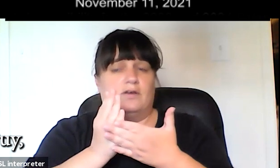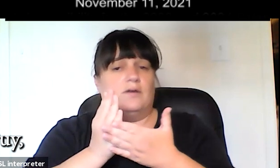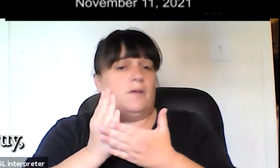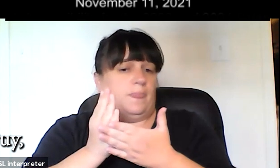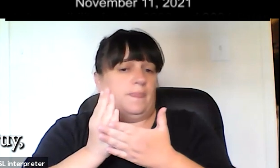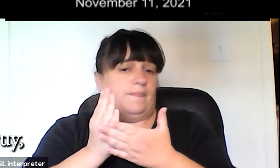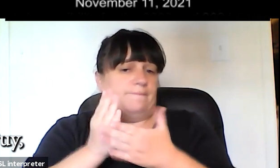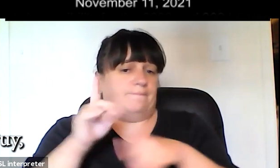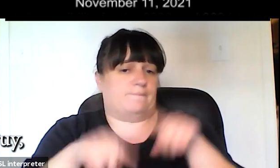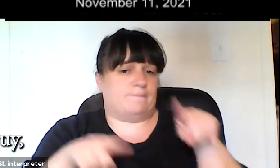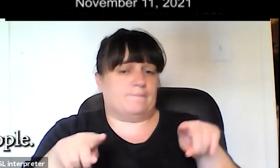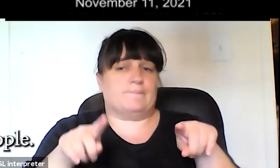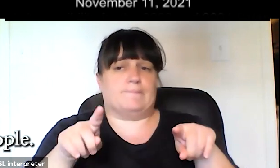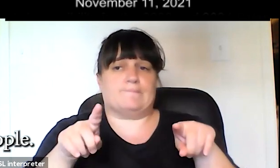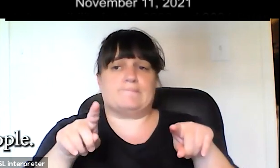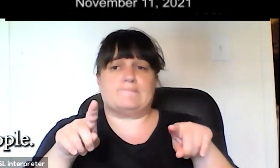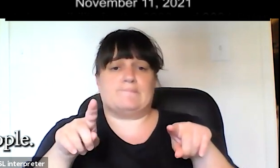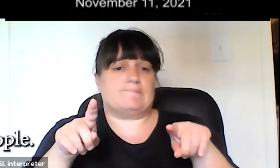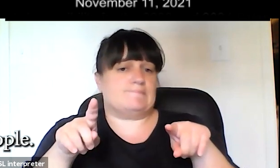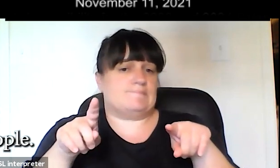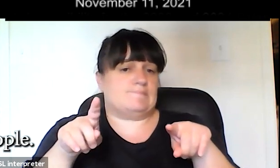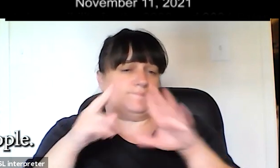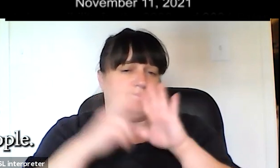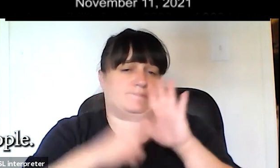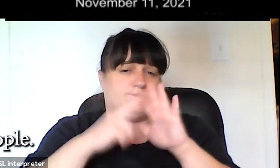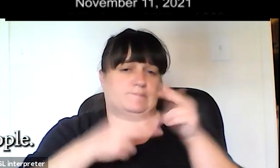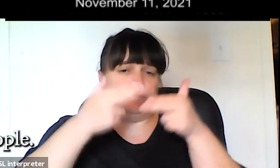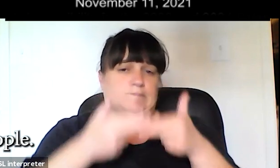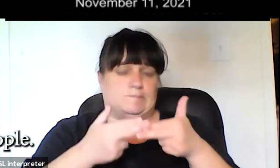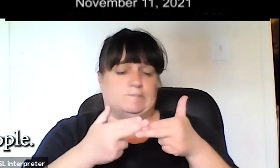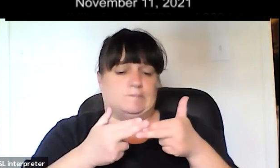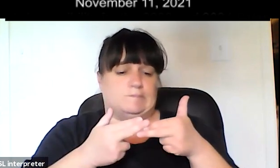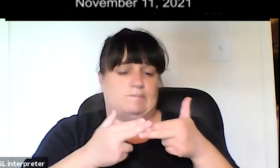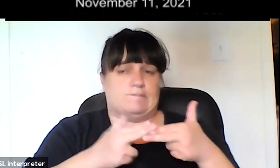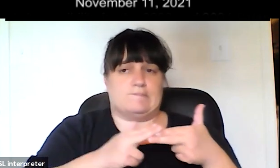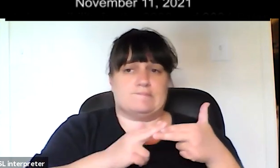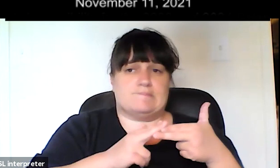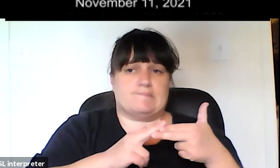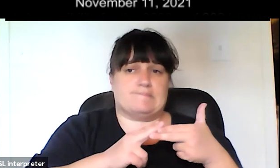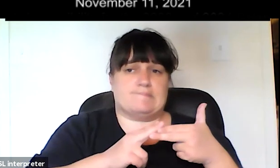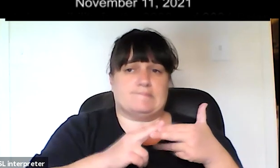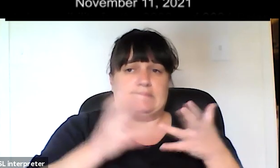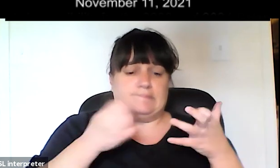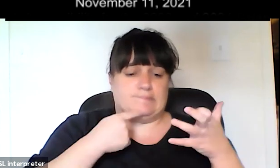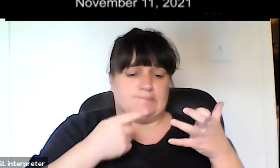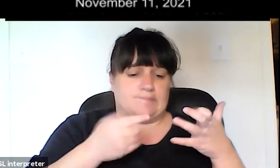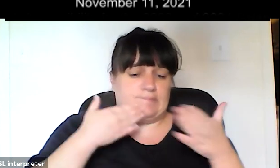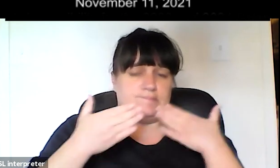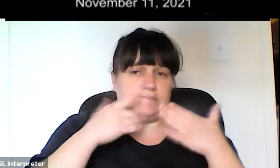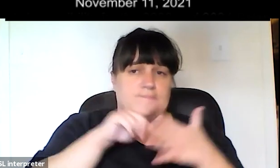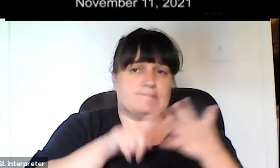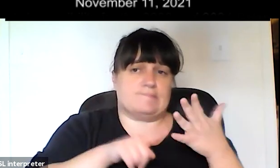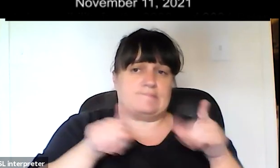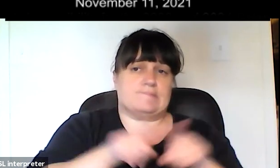Alex Stewart to Alex Dupuis, Ashley Chang, Holly Zhang, and quite a few other people. So I just want to say my thanks to them